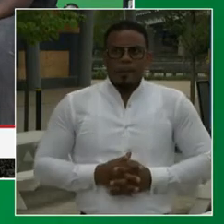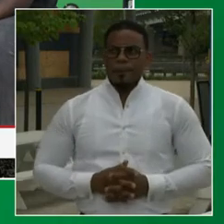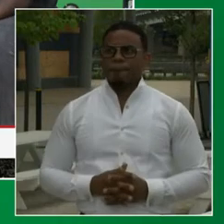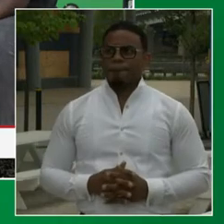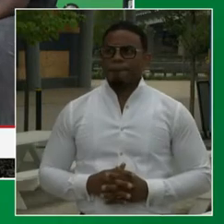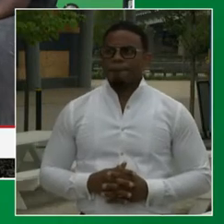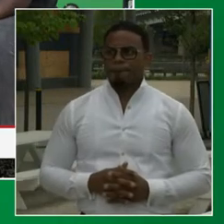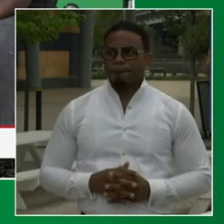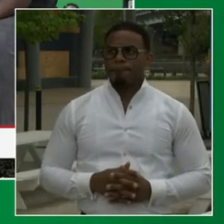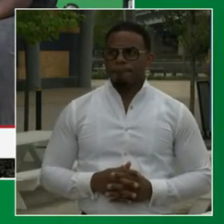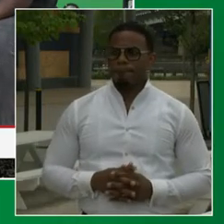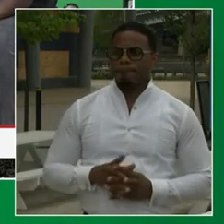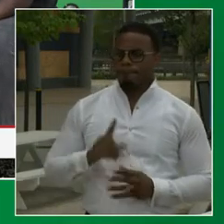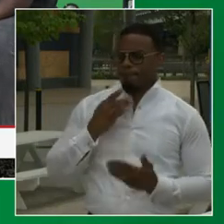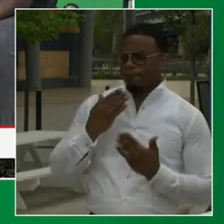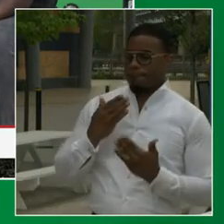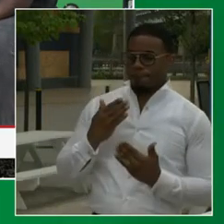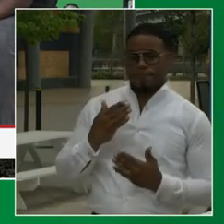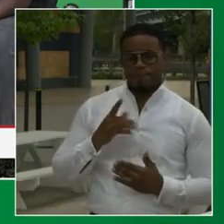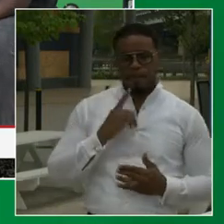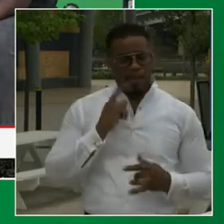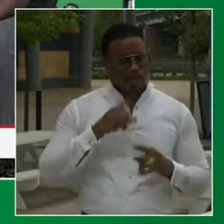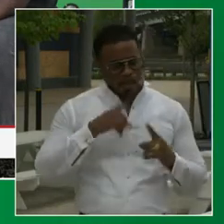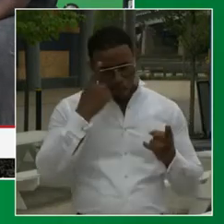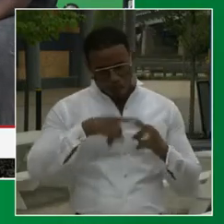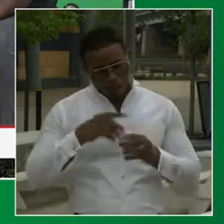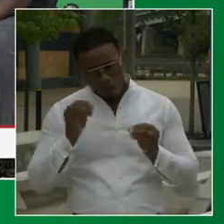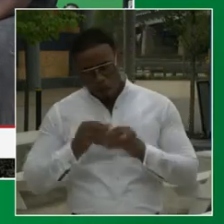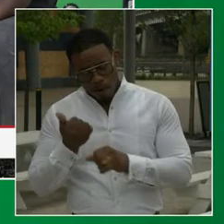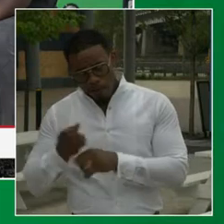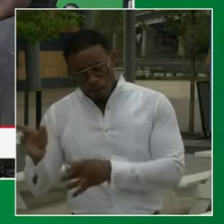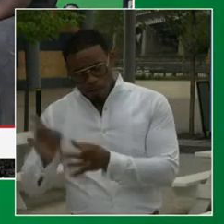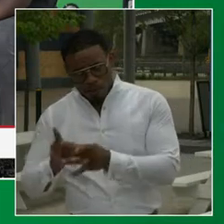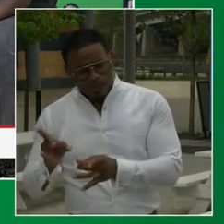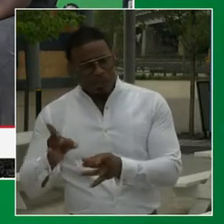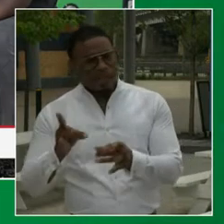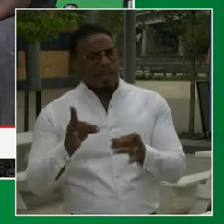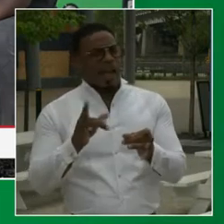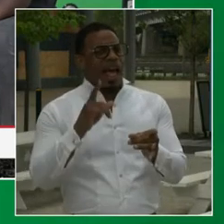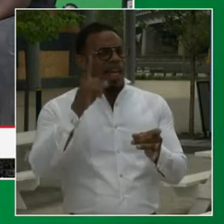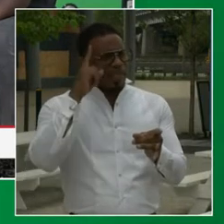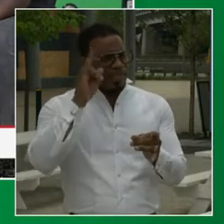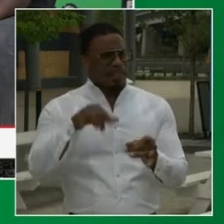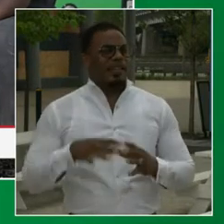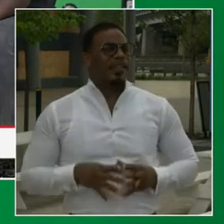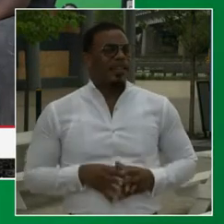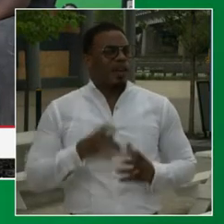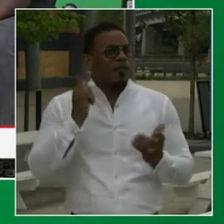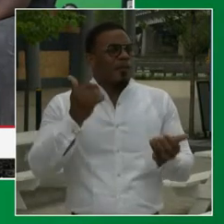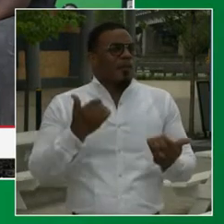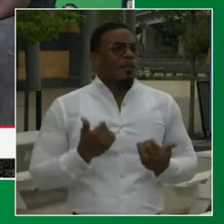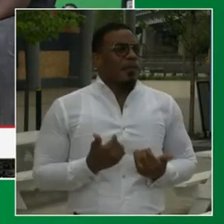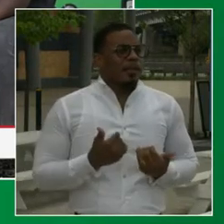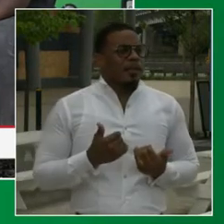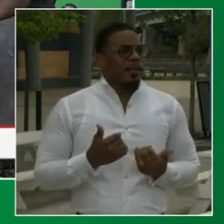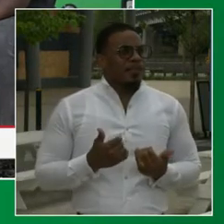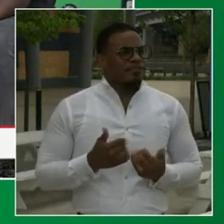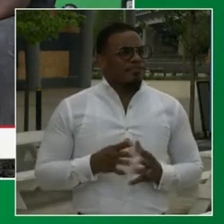No, absolutely. Yeah, I couldn't agree more with everything that you've said. And I think that for me,